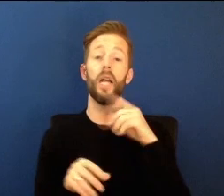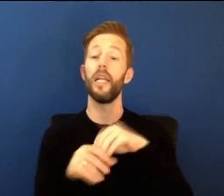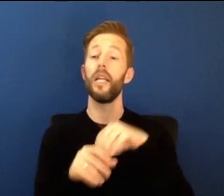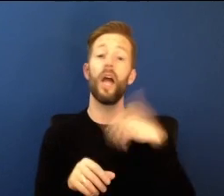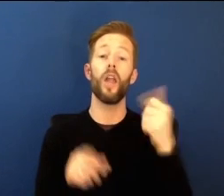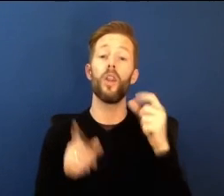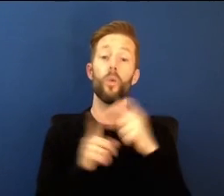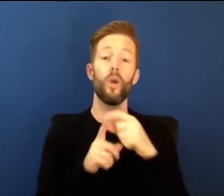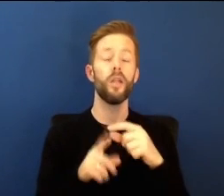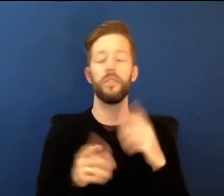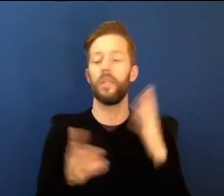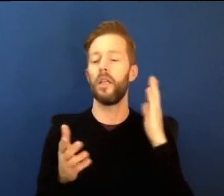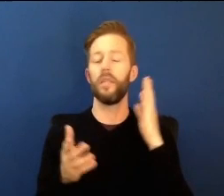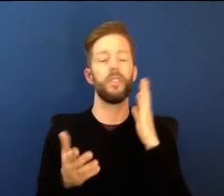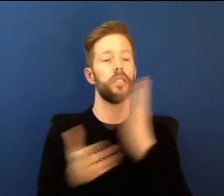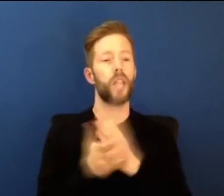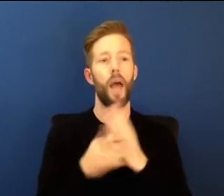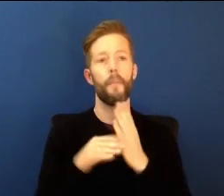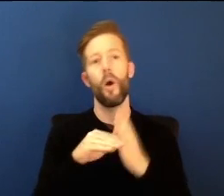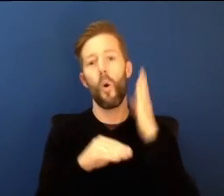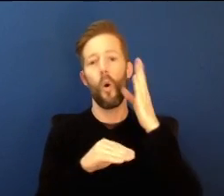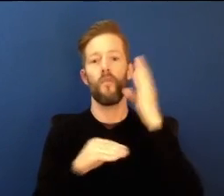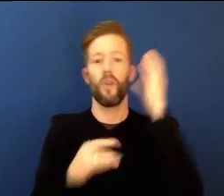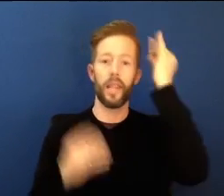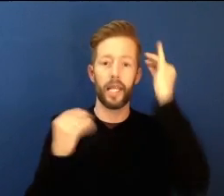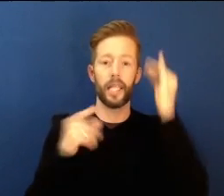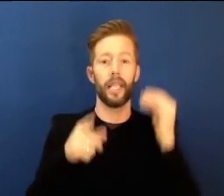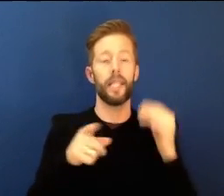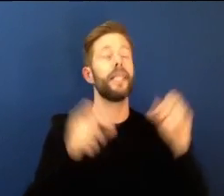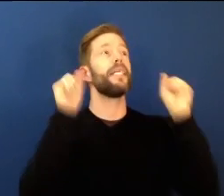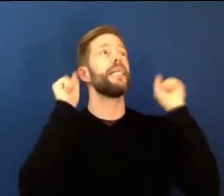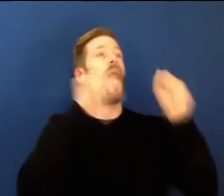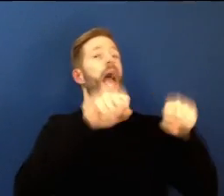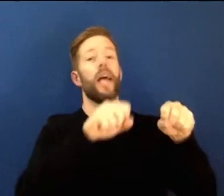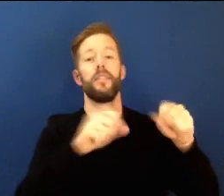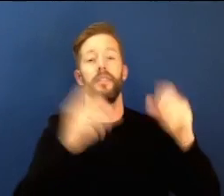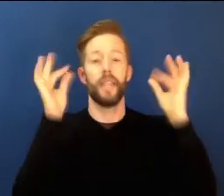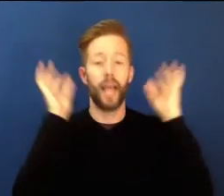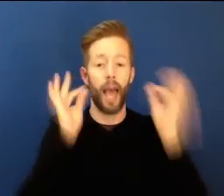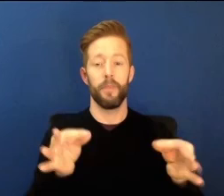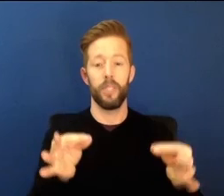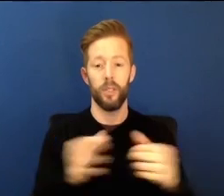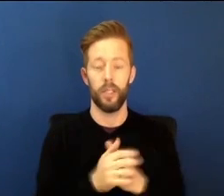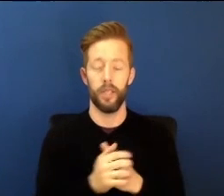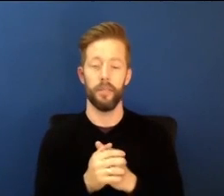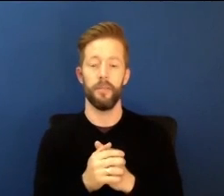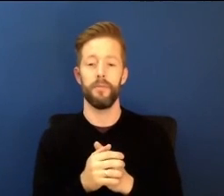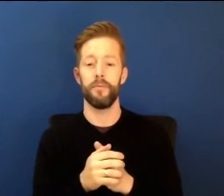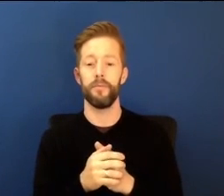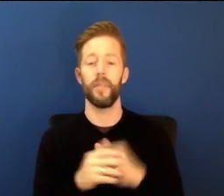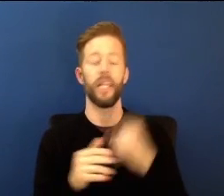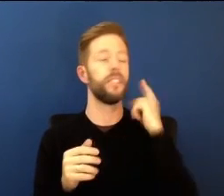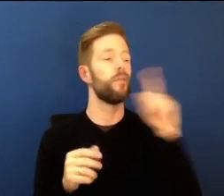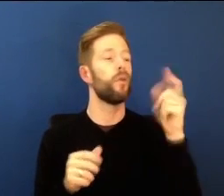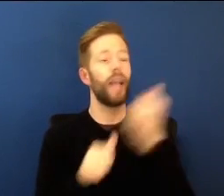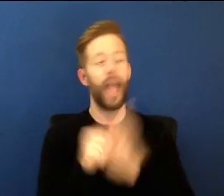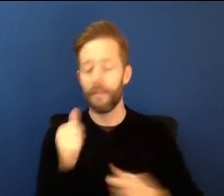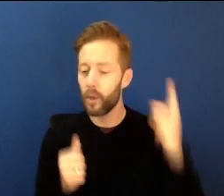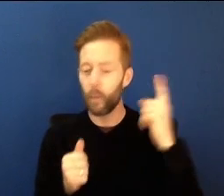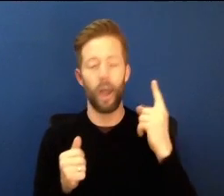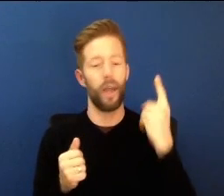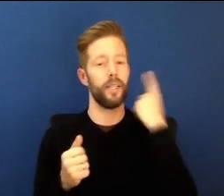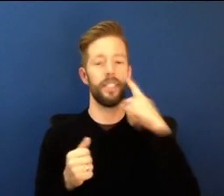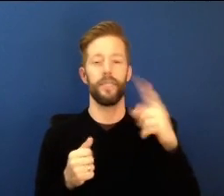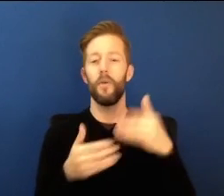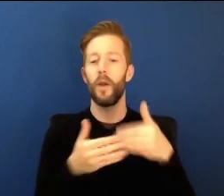She said, in other words, stop overthinking computational thinking. Yes, absolutely. It's for everyone. It's